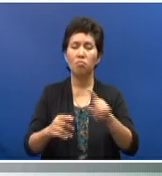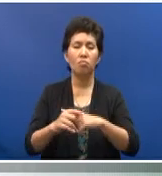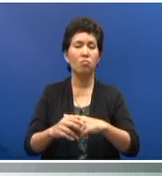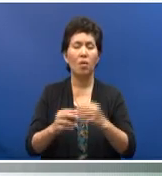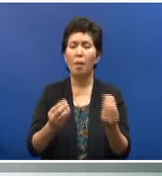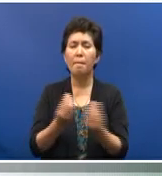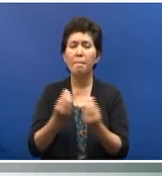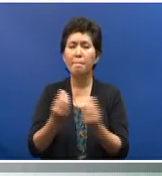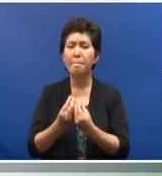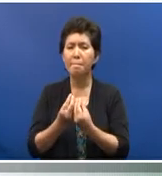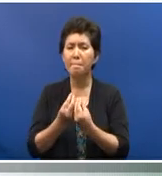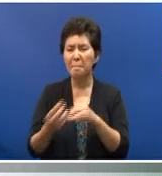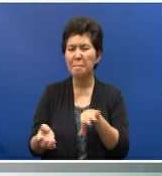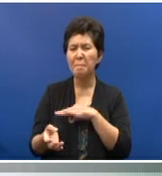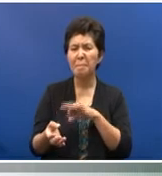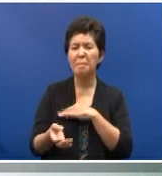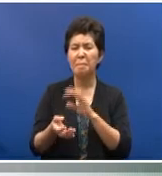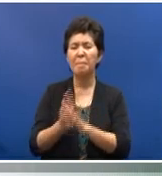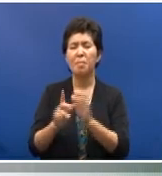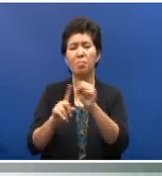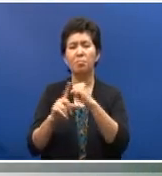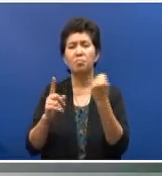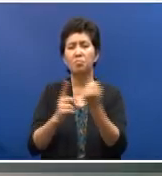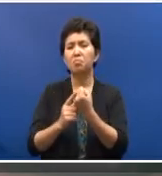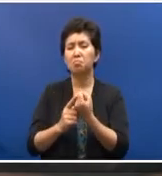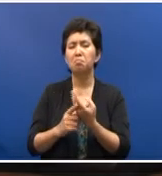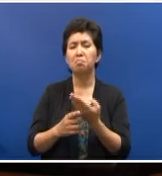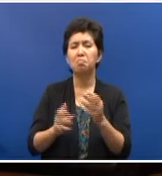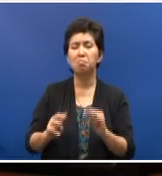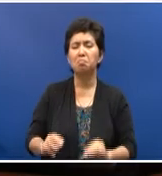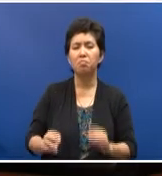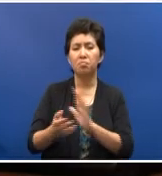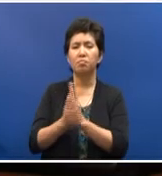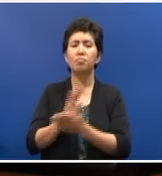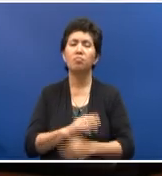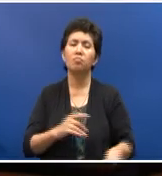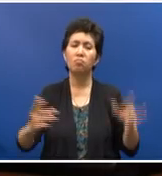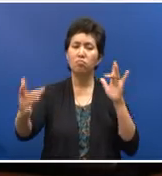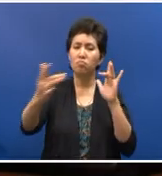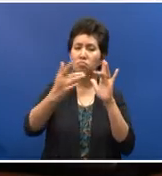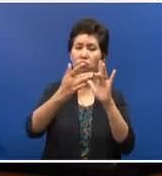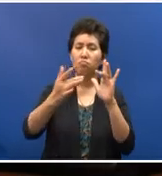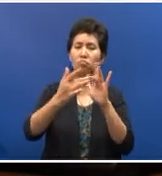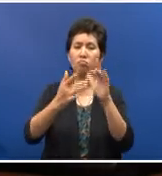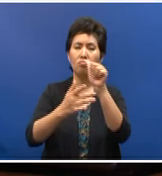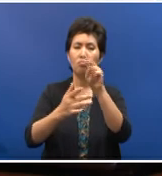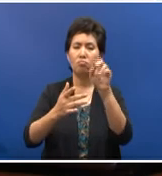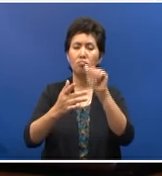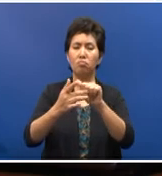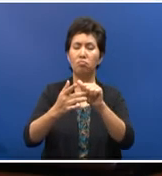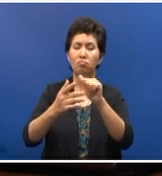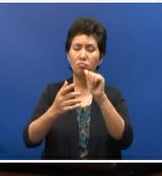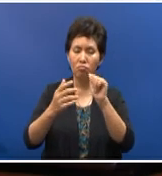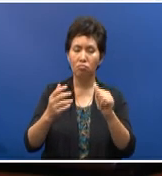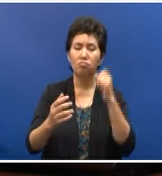much benefit to you as a social being? Okay, so in the anthropological context, by knowing other